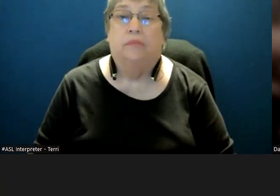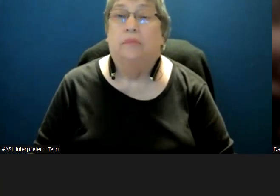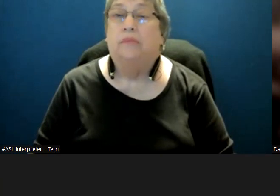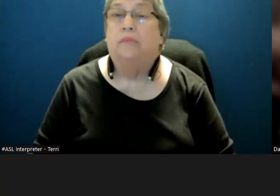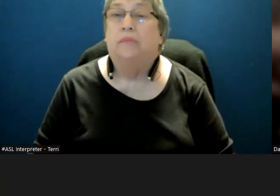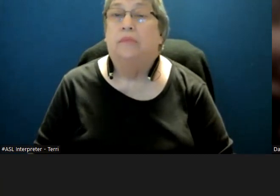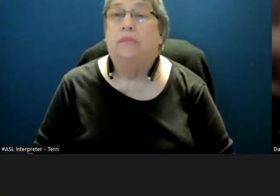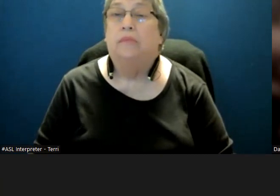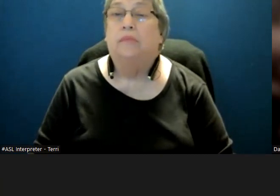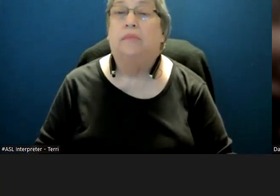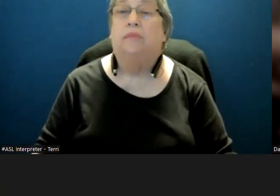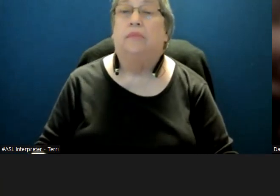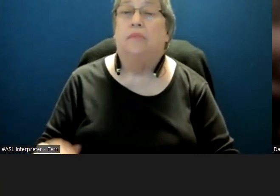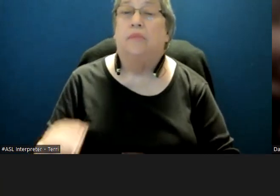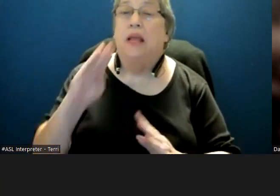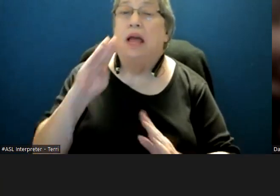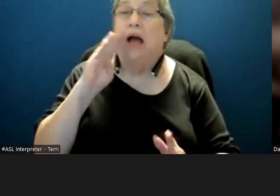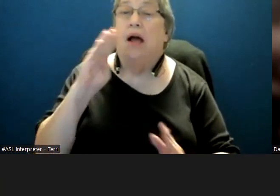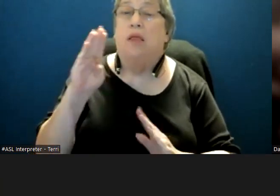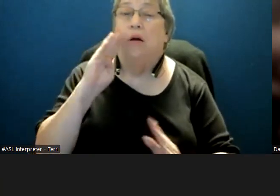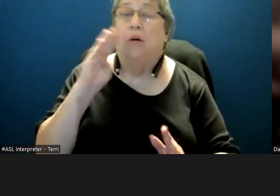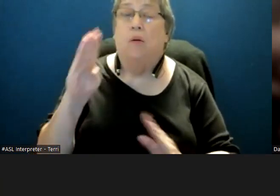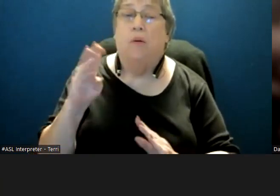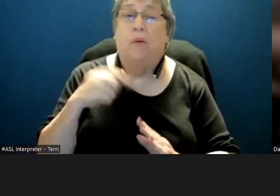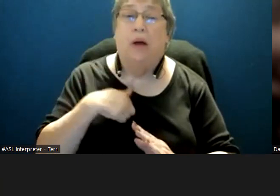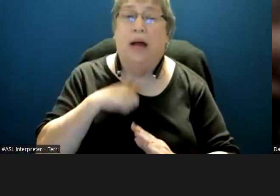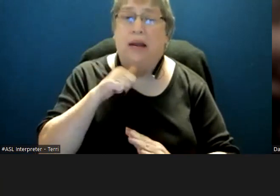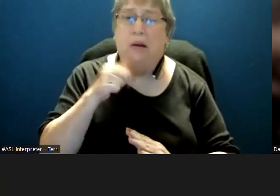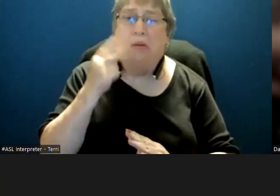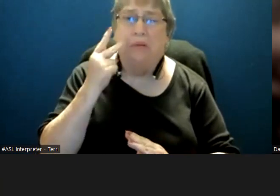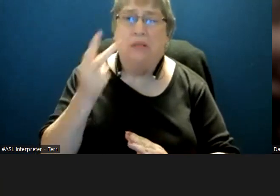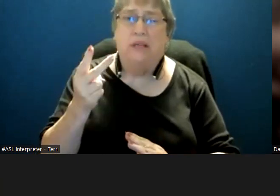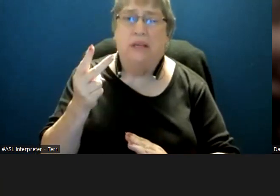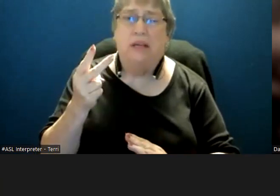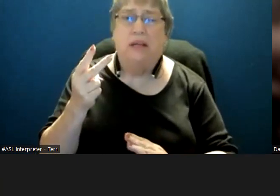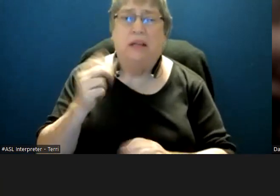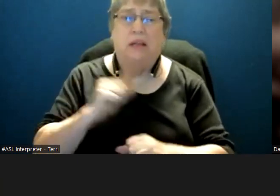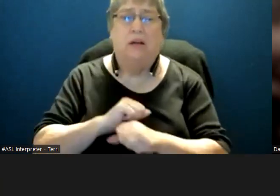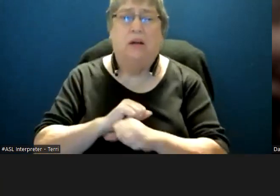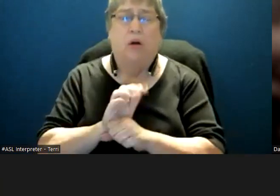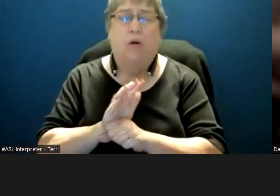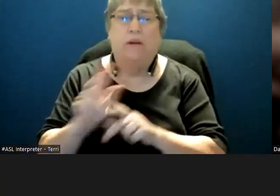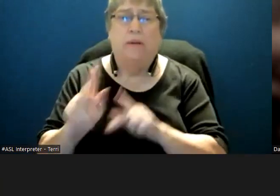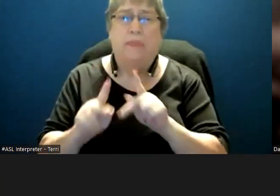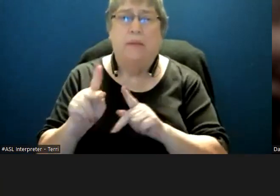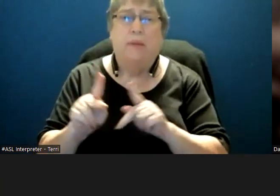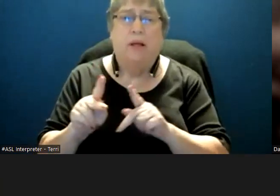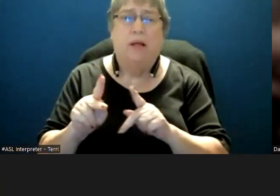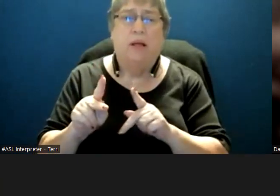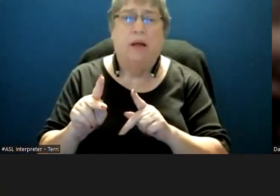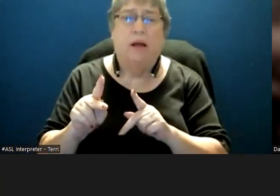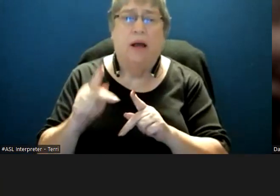Hello. I don't see, are the COVID folks? I think Sophia, you've been in our